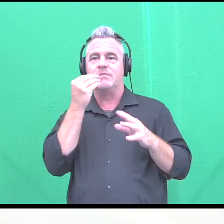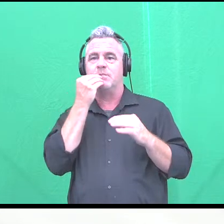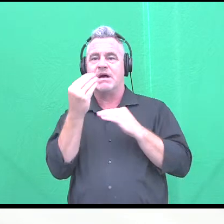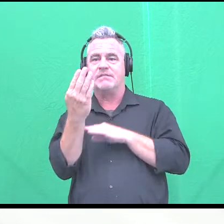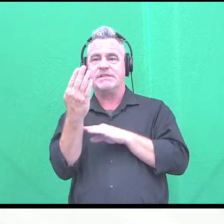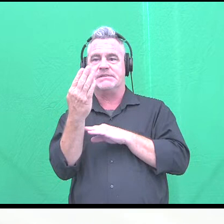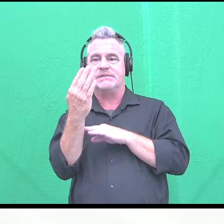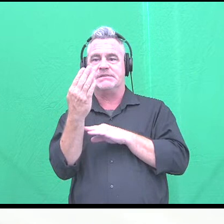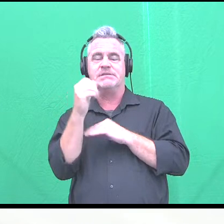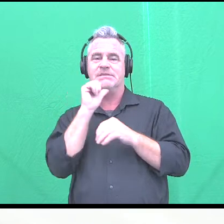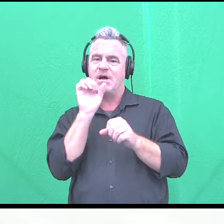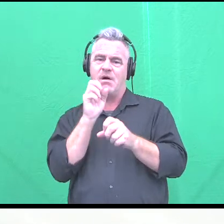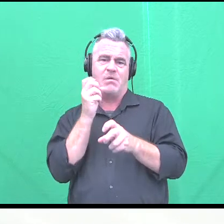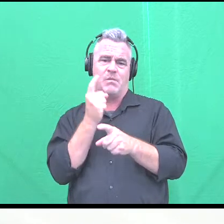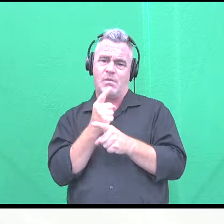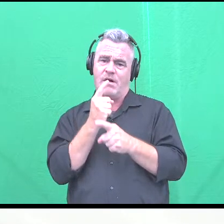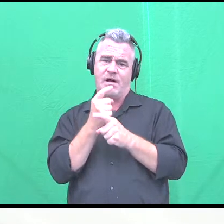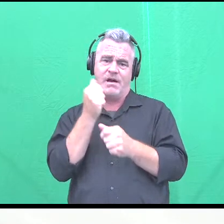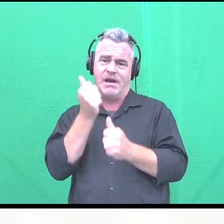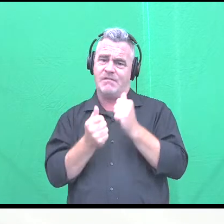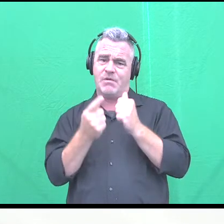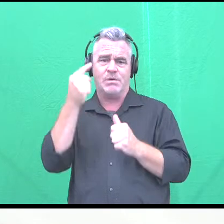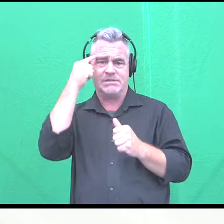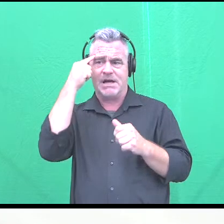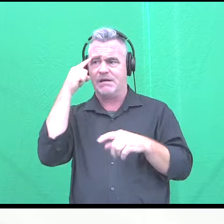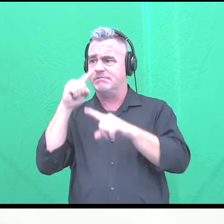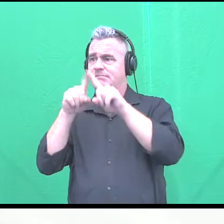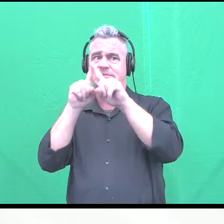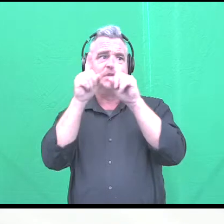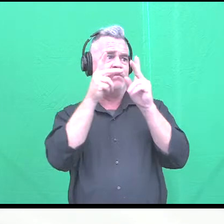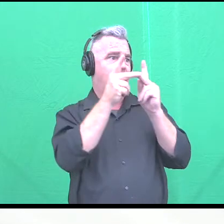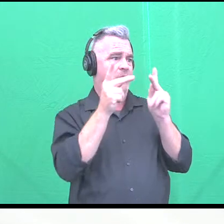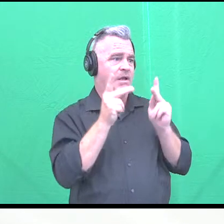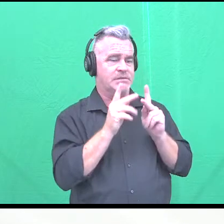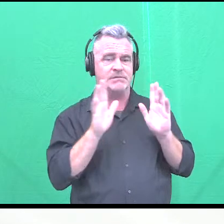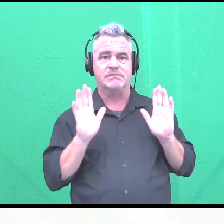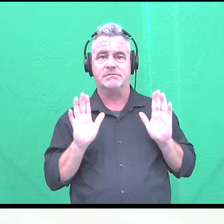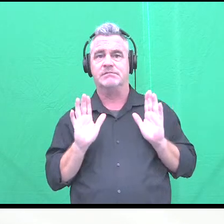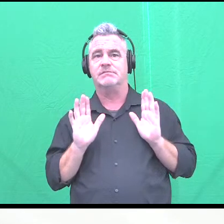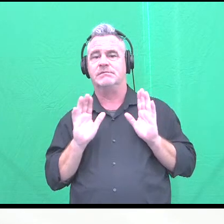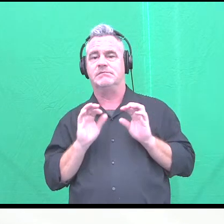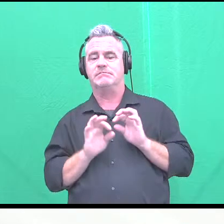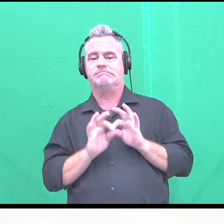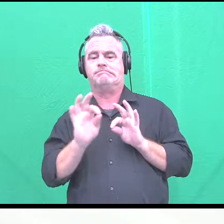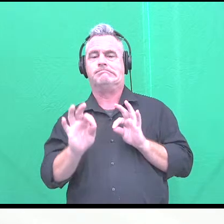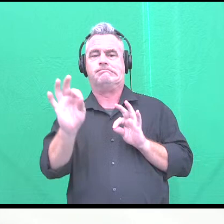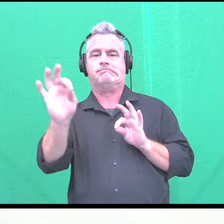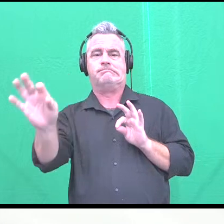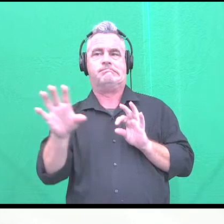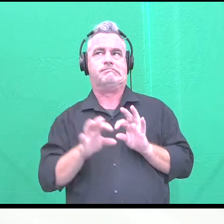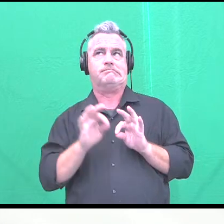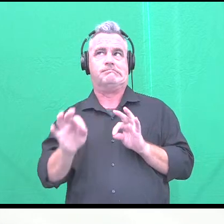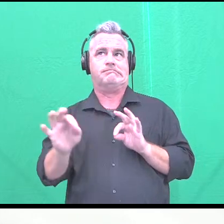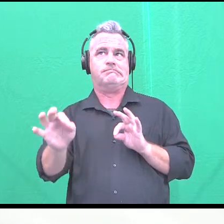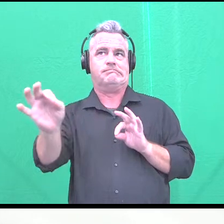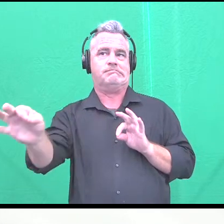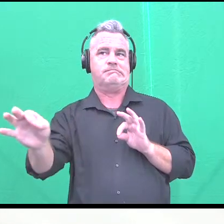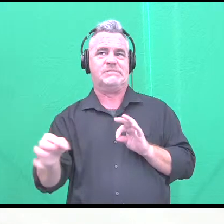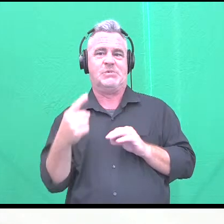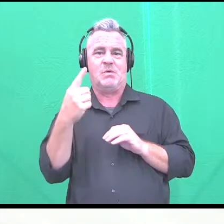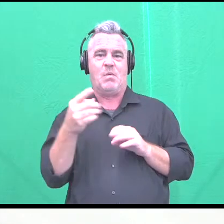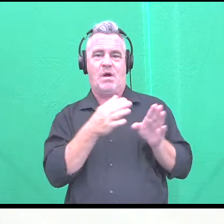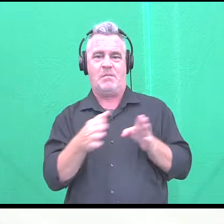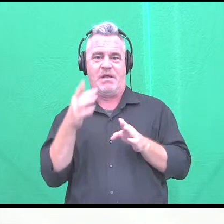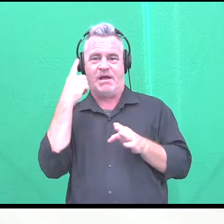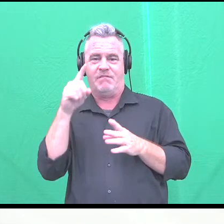different places. We probably could have done it, but it was kind of, let's just put this off. We do have one planned in person